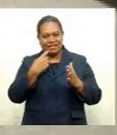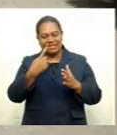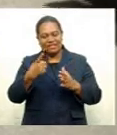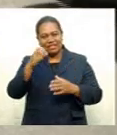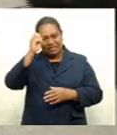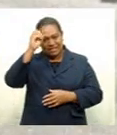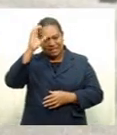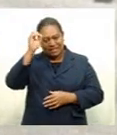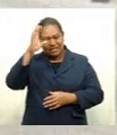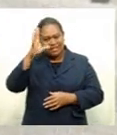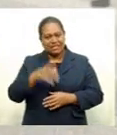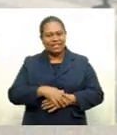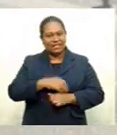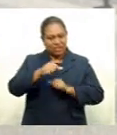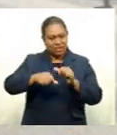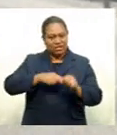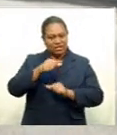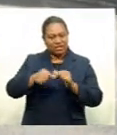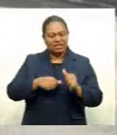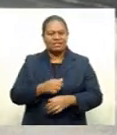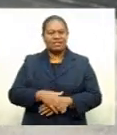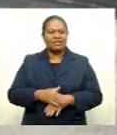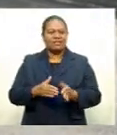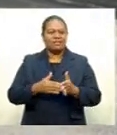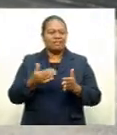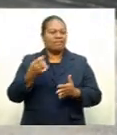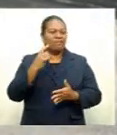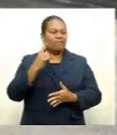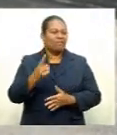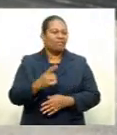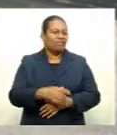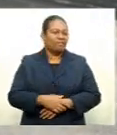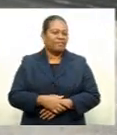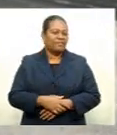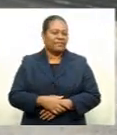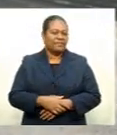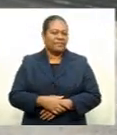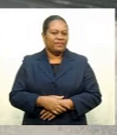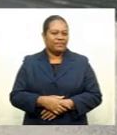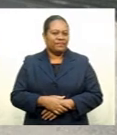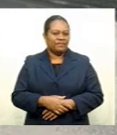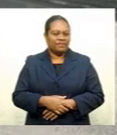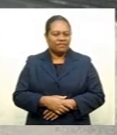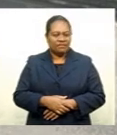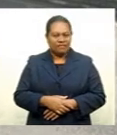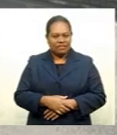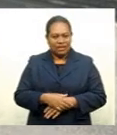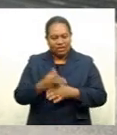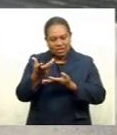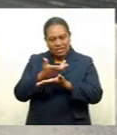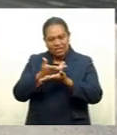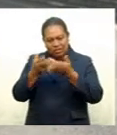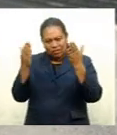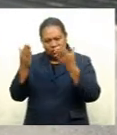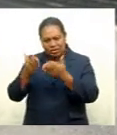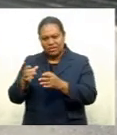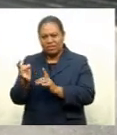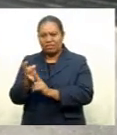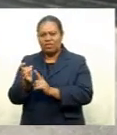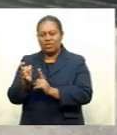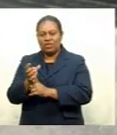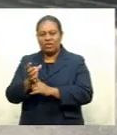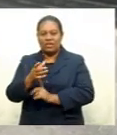Taxi Association, Fiji Institute of Engineers and the Fiji Institute of Accountants. The consultation focused on the importance